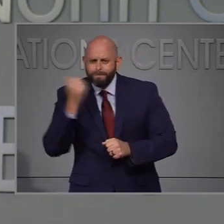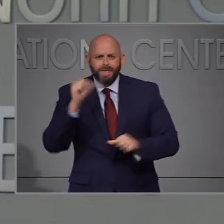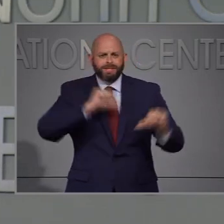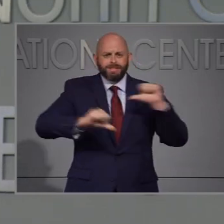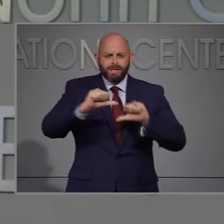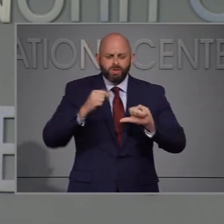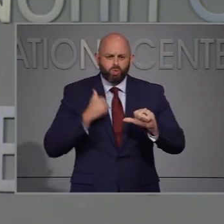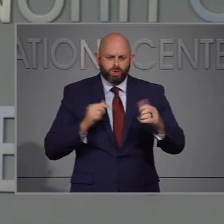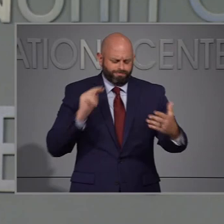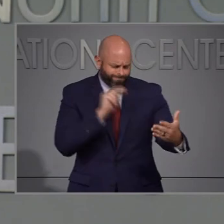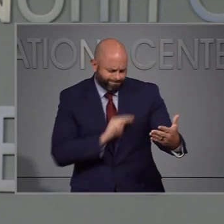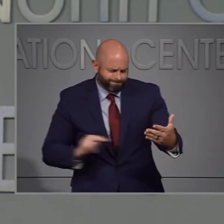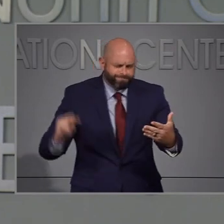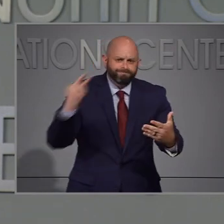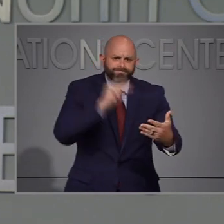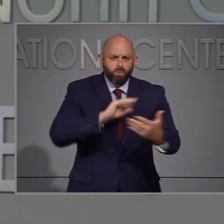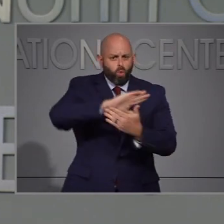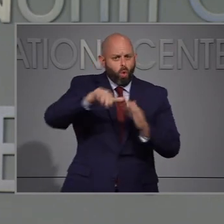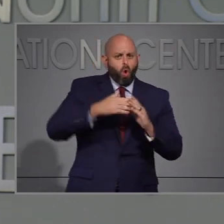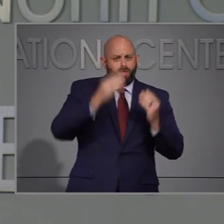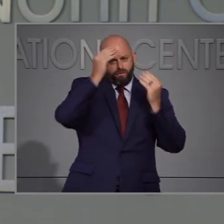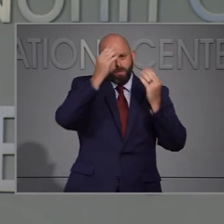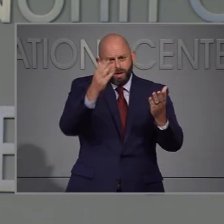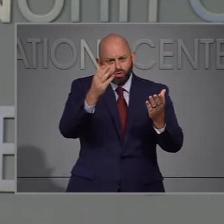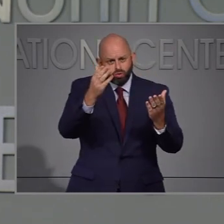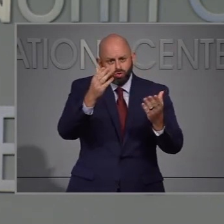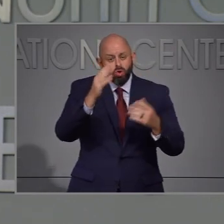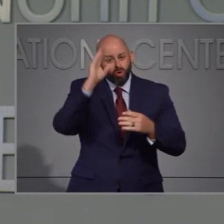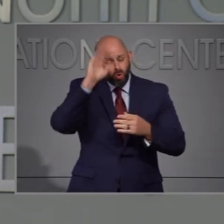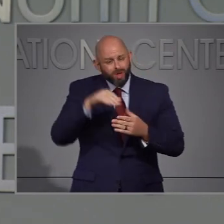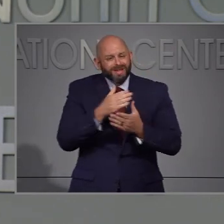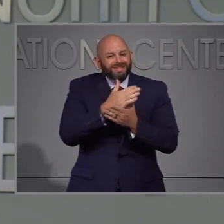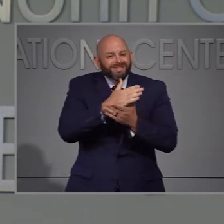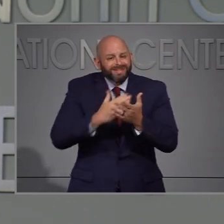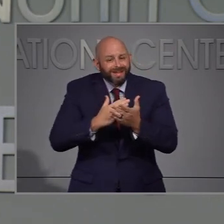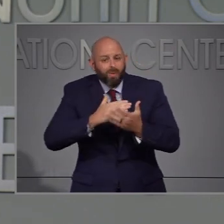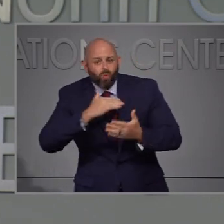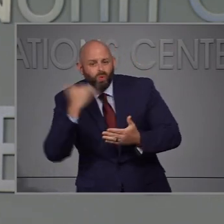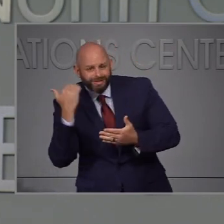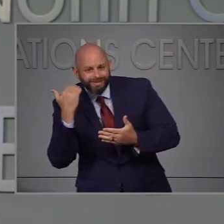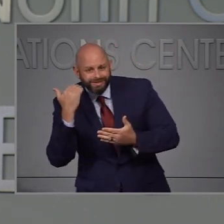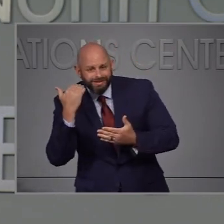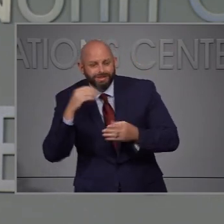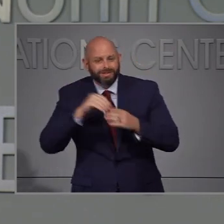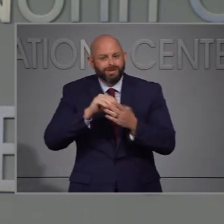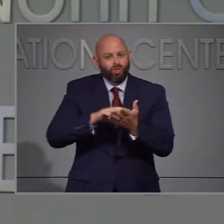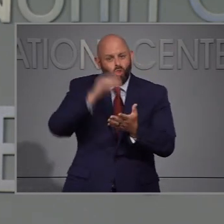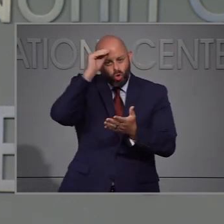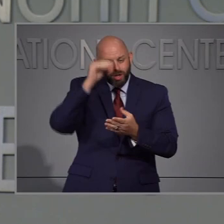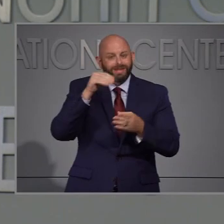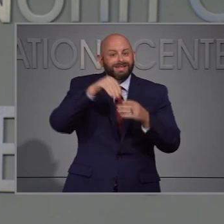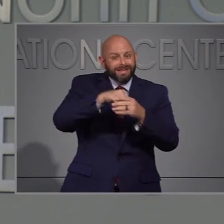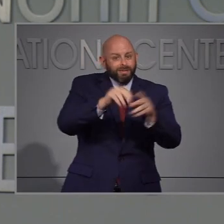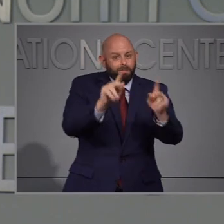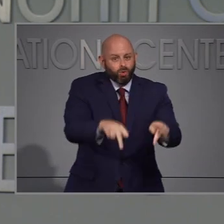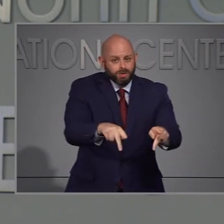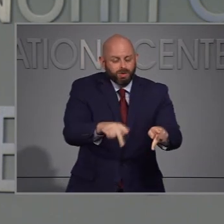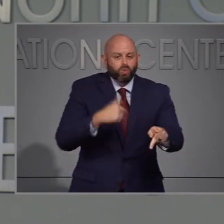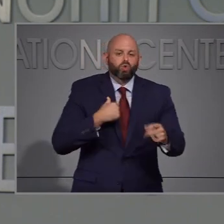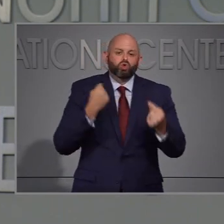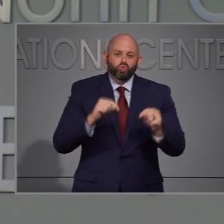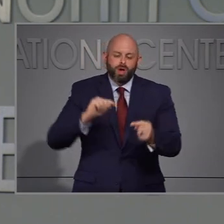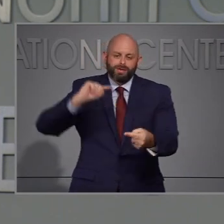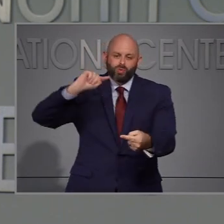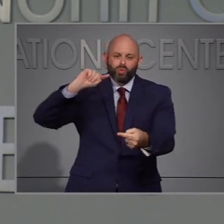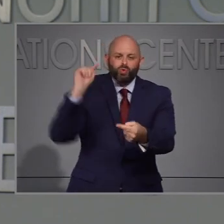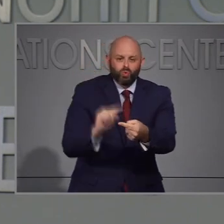today. We know there will always be some risk with in-person learning, and we're doing a lot to reduce that